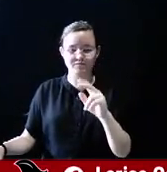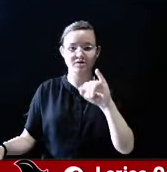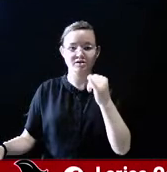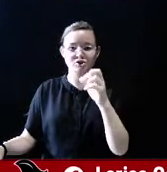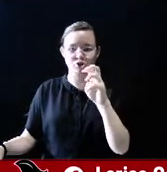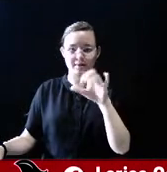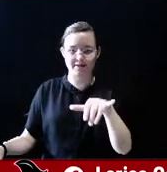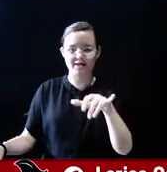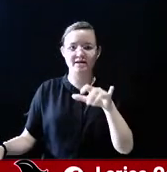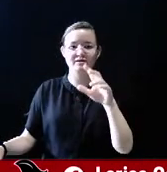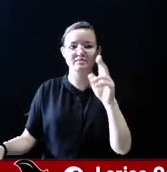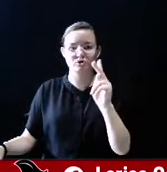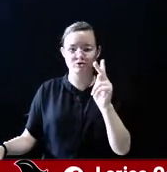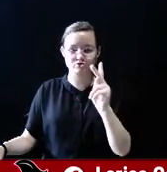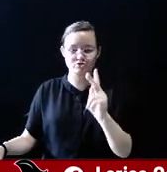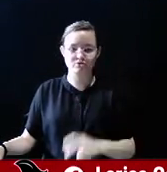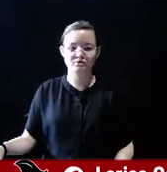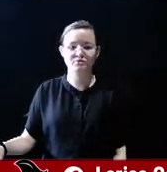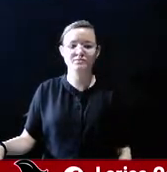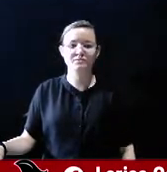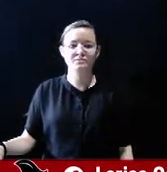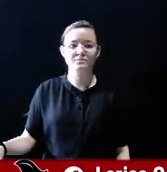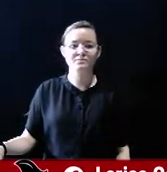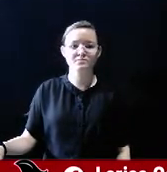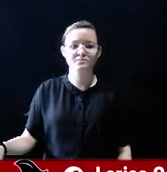Jeremy Todd Curvin.